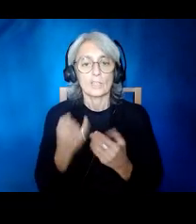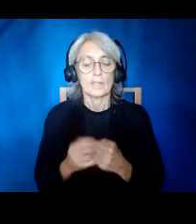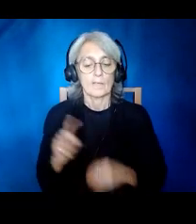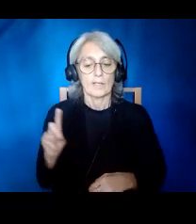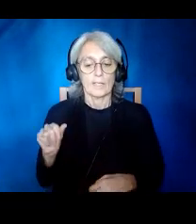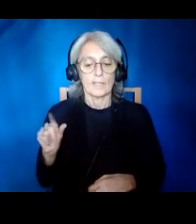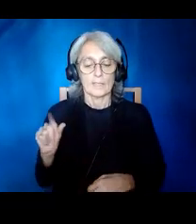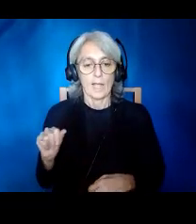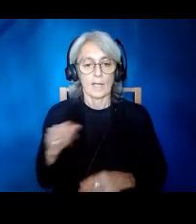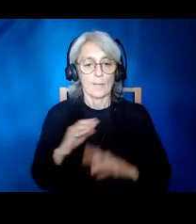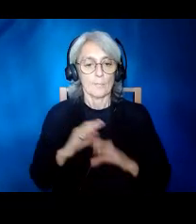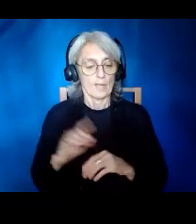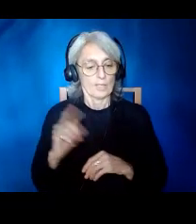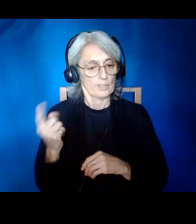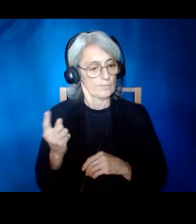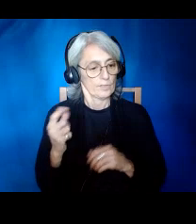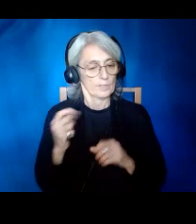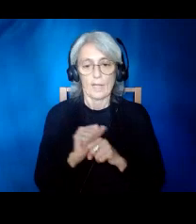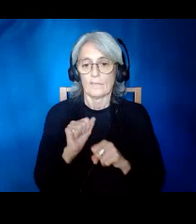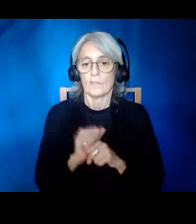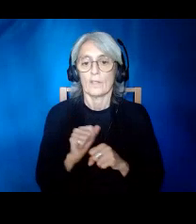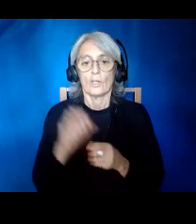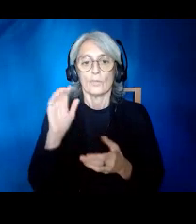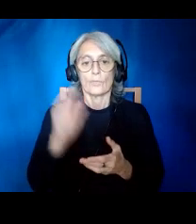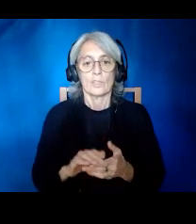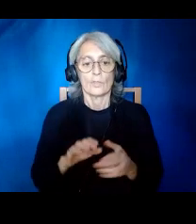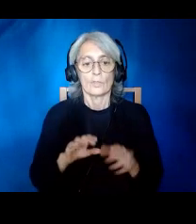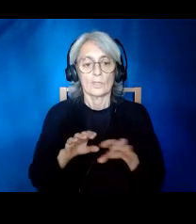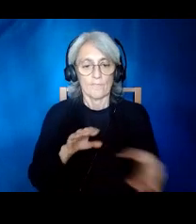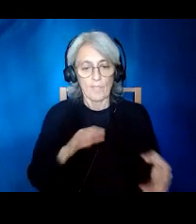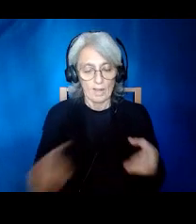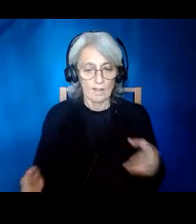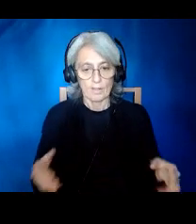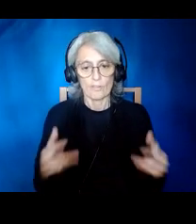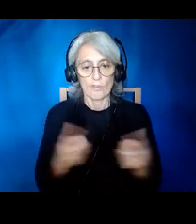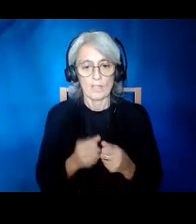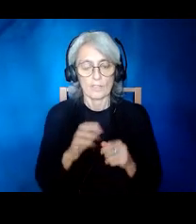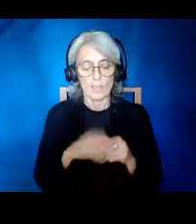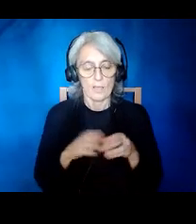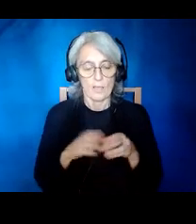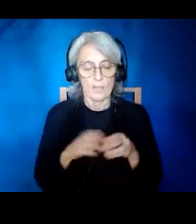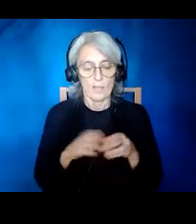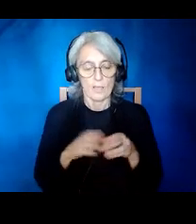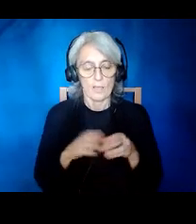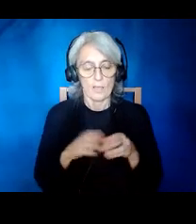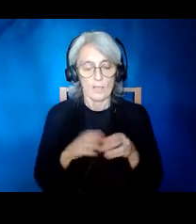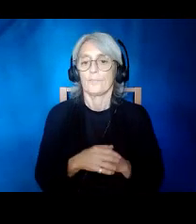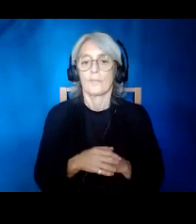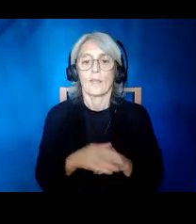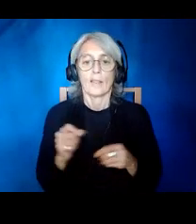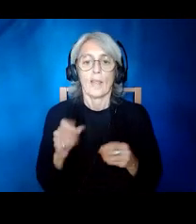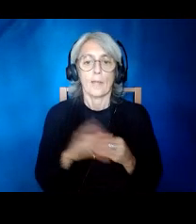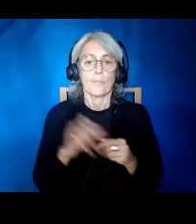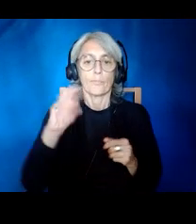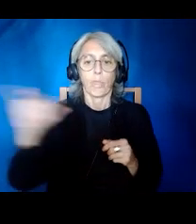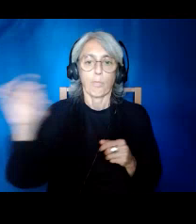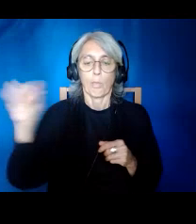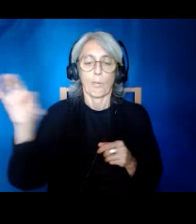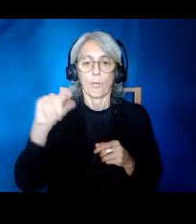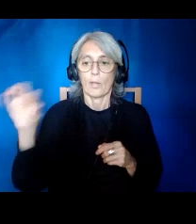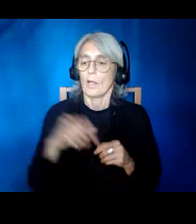prevention-first effort to reduce fatal and serious crashes on the state's roads. Led by CalSTA and CalHHS in partnership with local governments, the